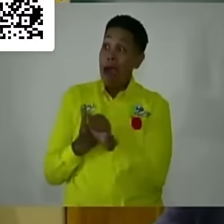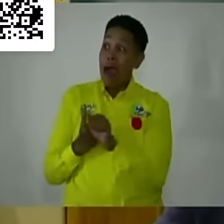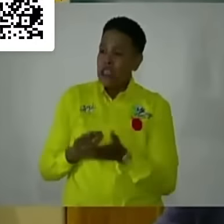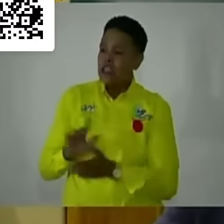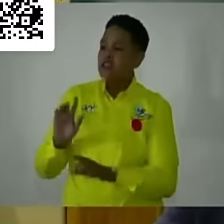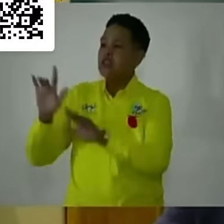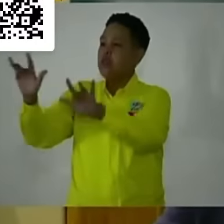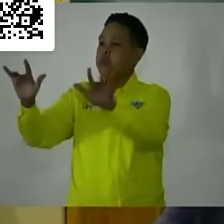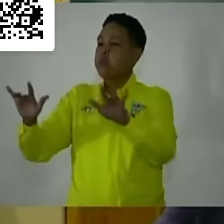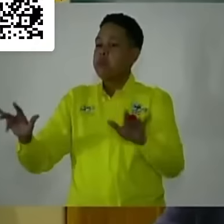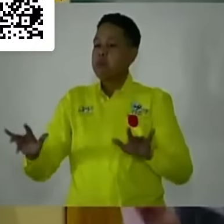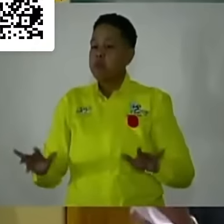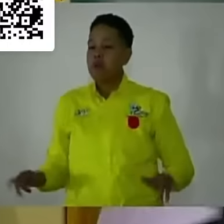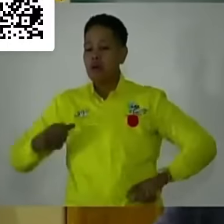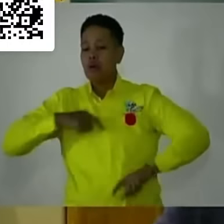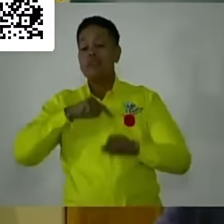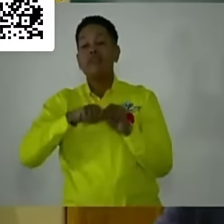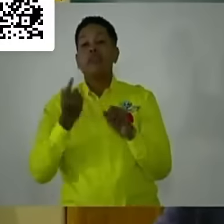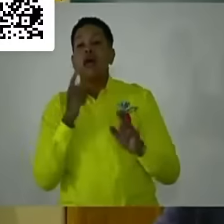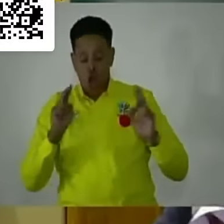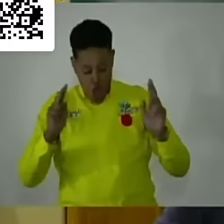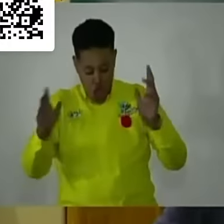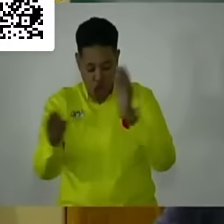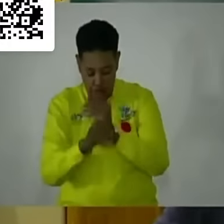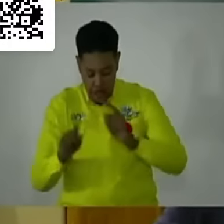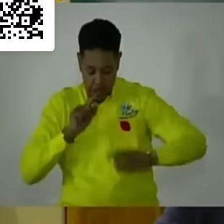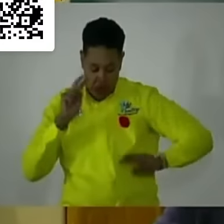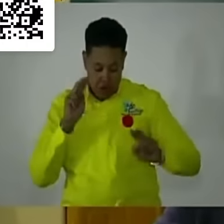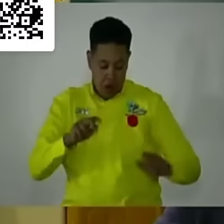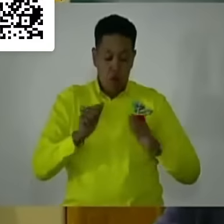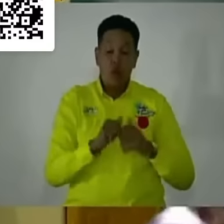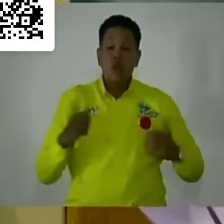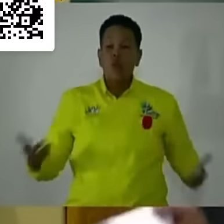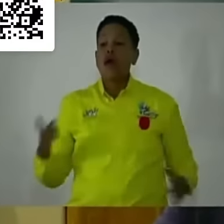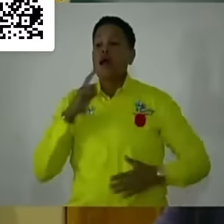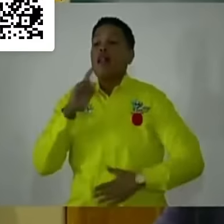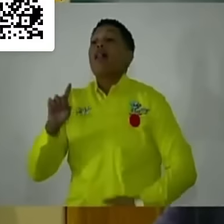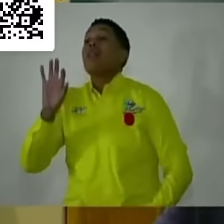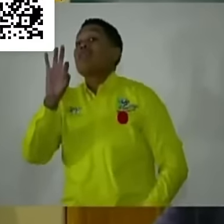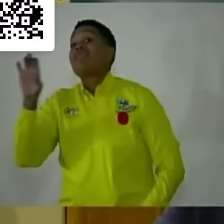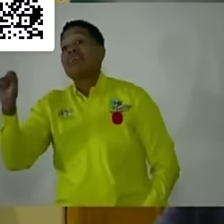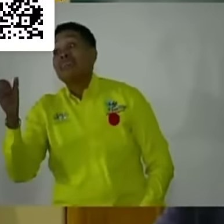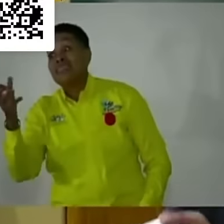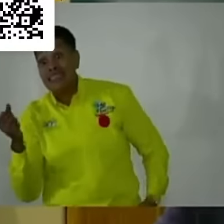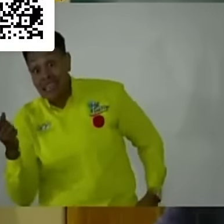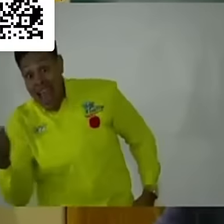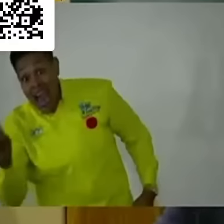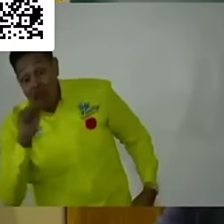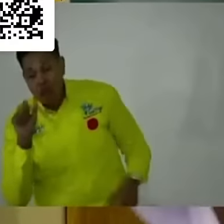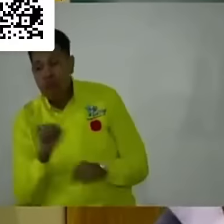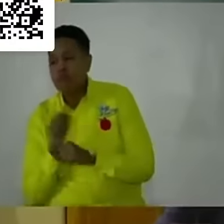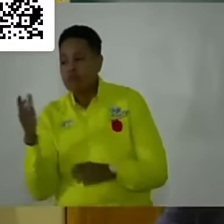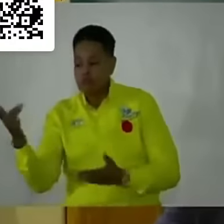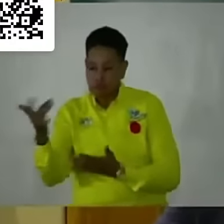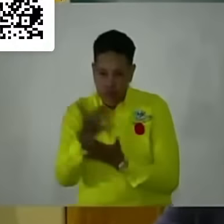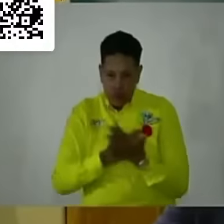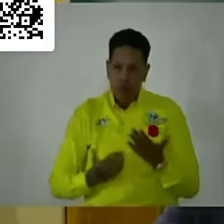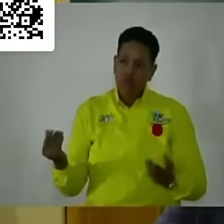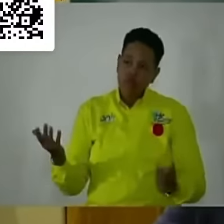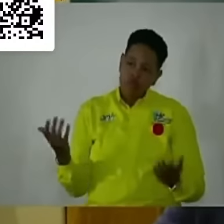we are to start urgently treating with the fees that are to be